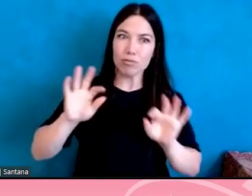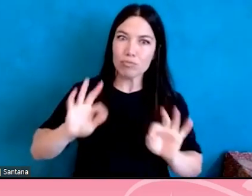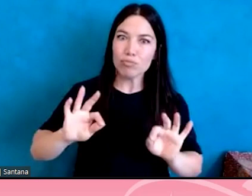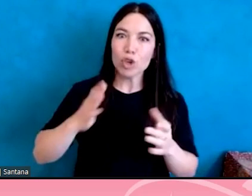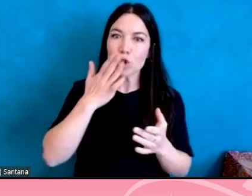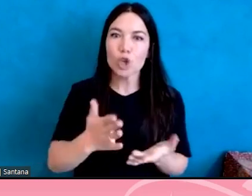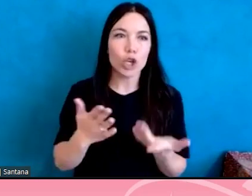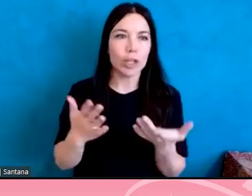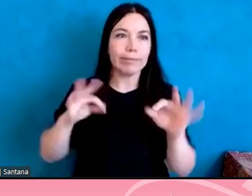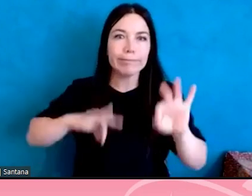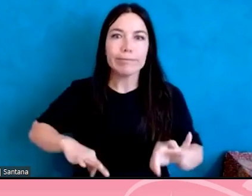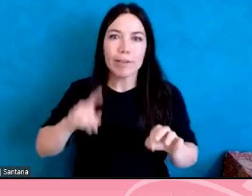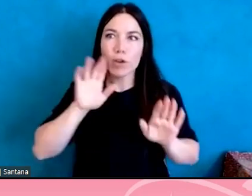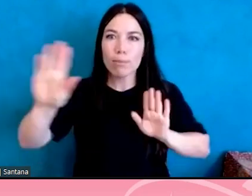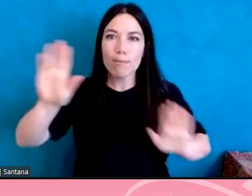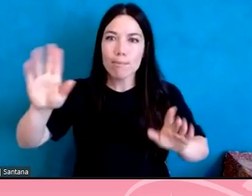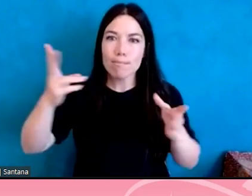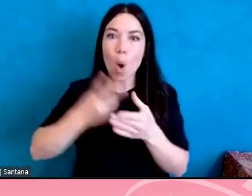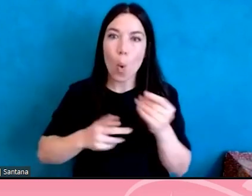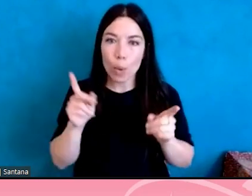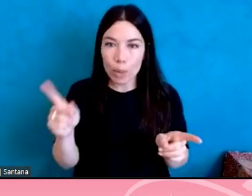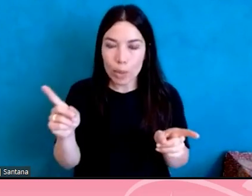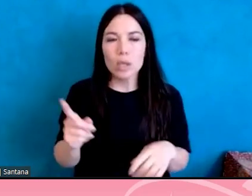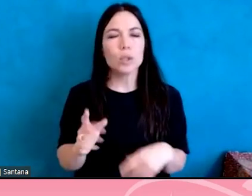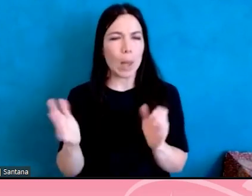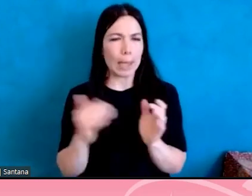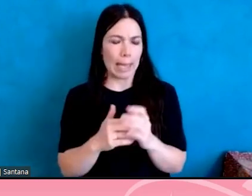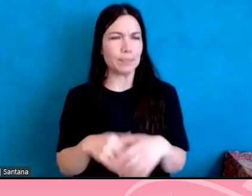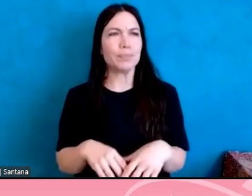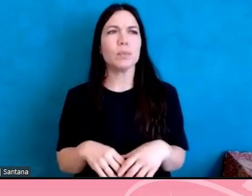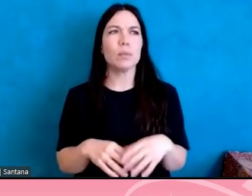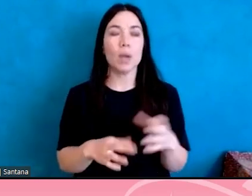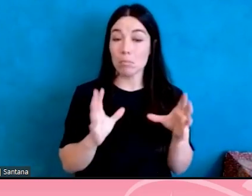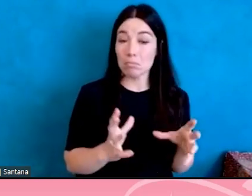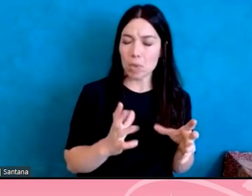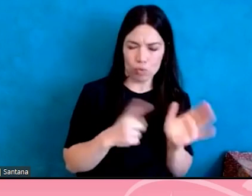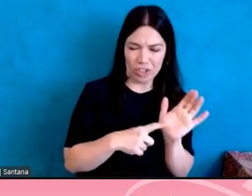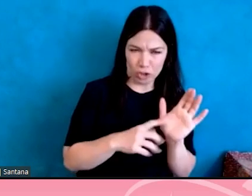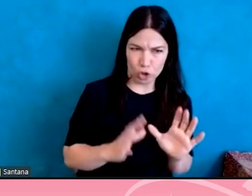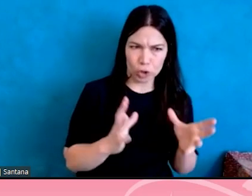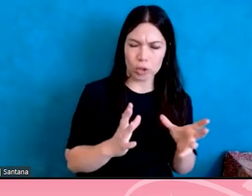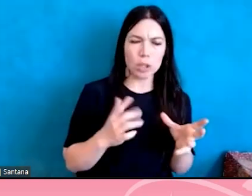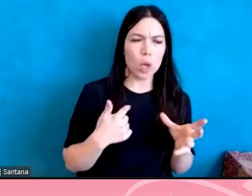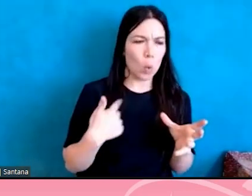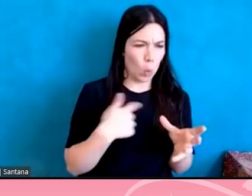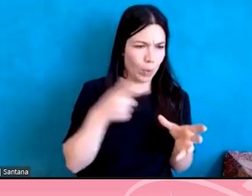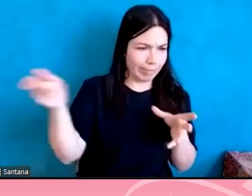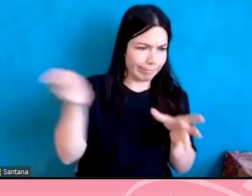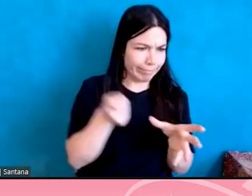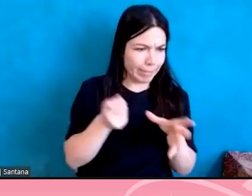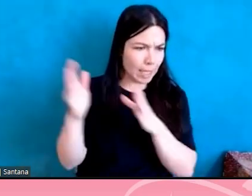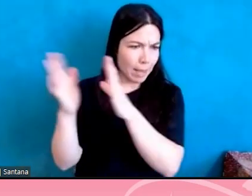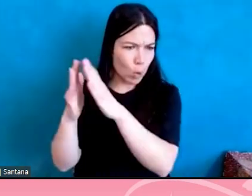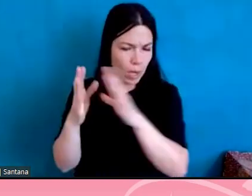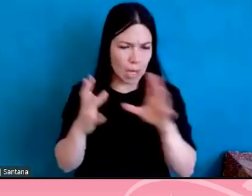back again to the idea of what are we doing when we're engaging with community, and what are we doing when we're asking